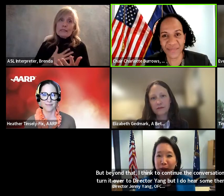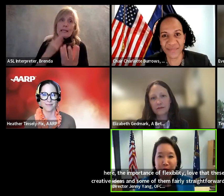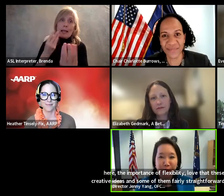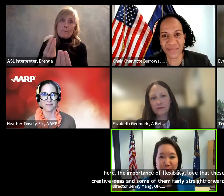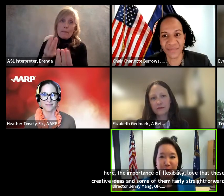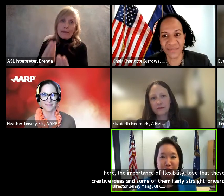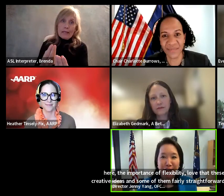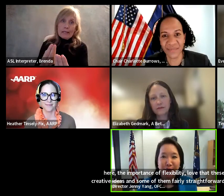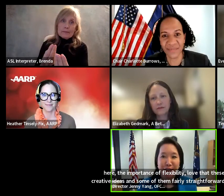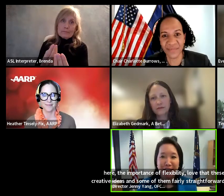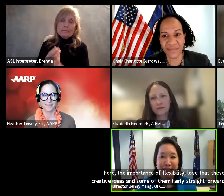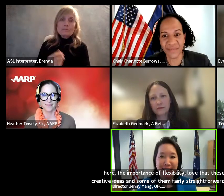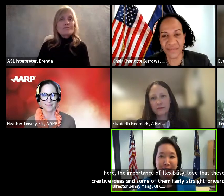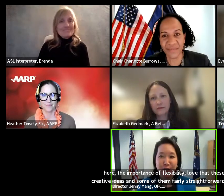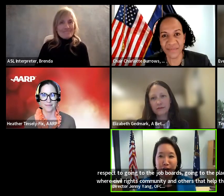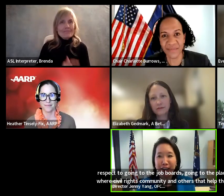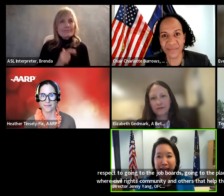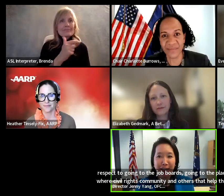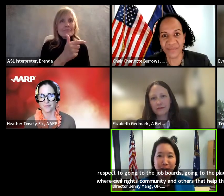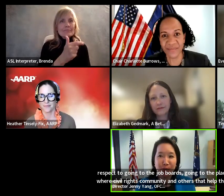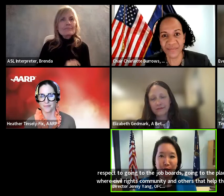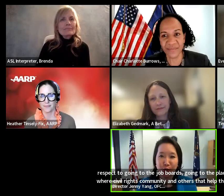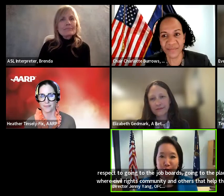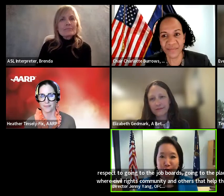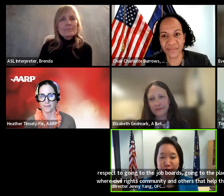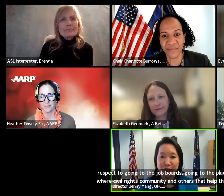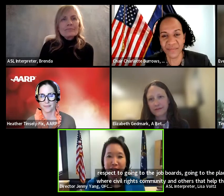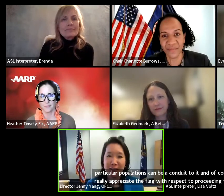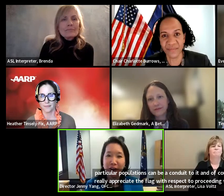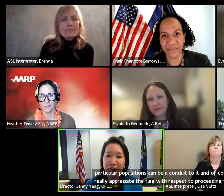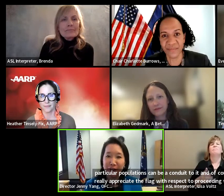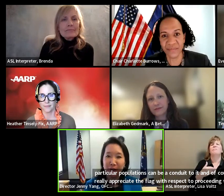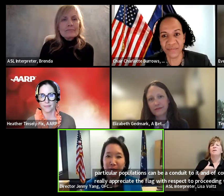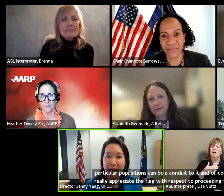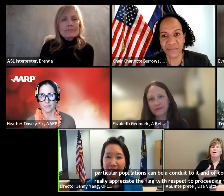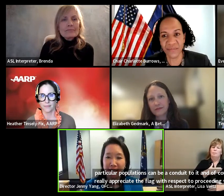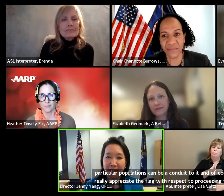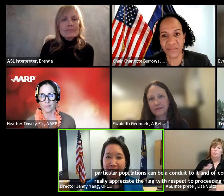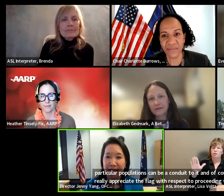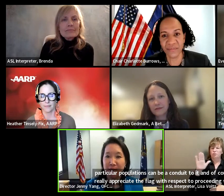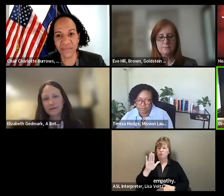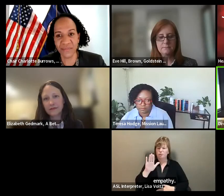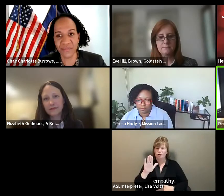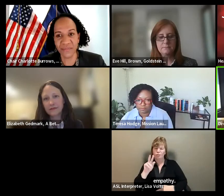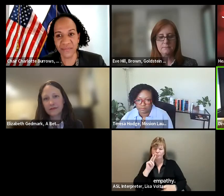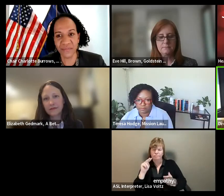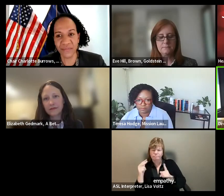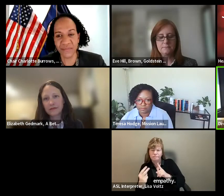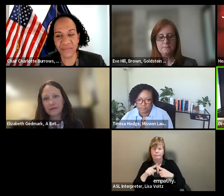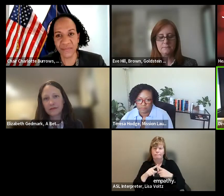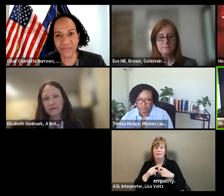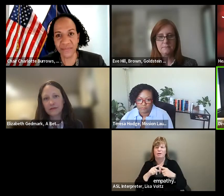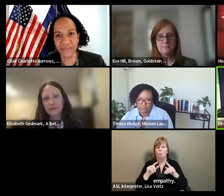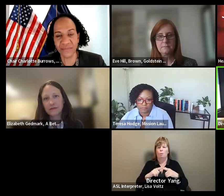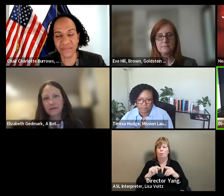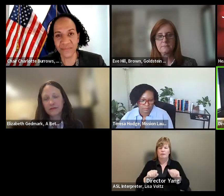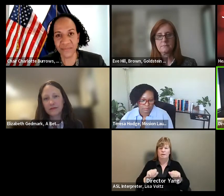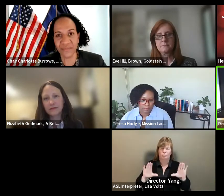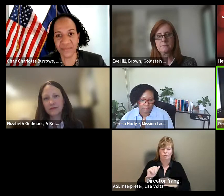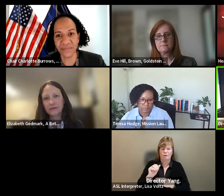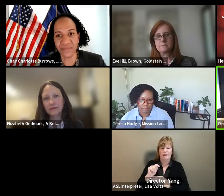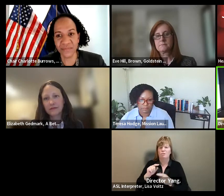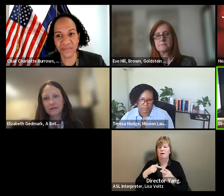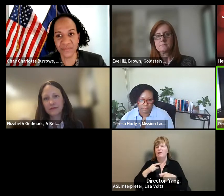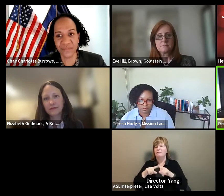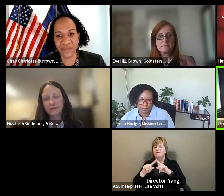Well, I really appreciate everyone's insights on actionable solutions. Are there practices, employers, organizations that